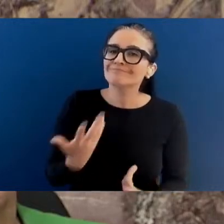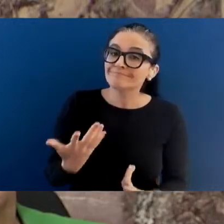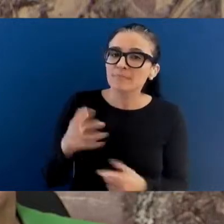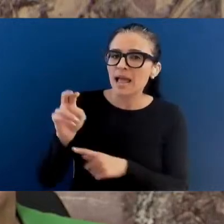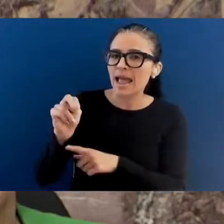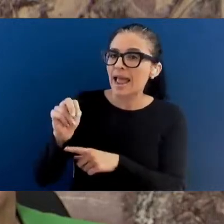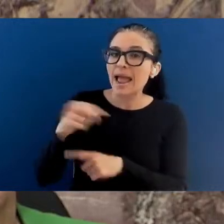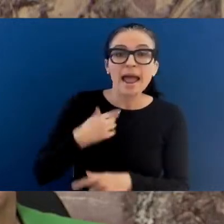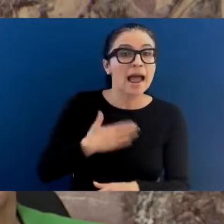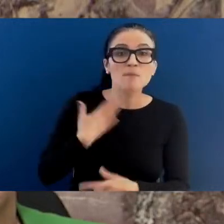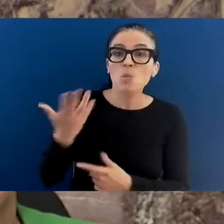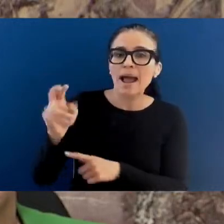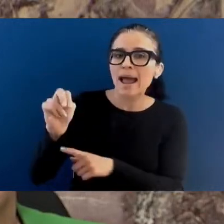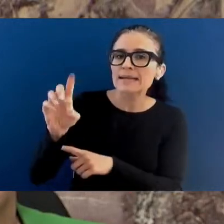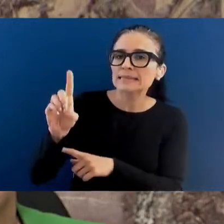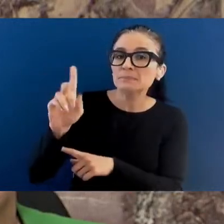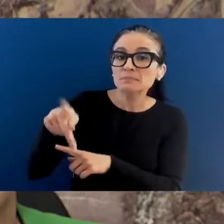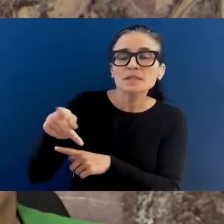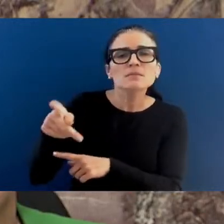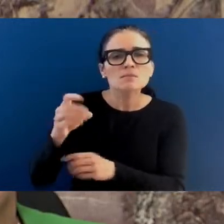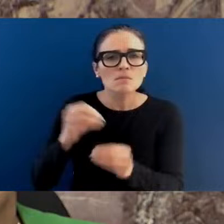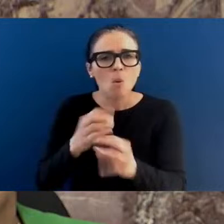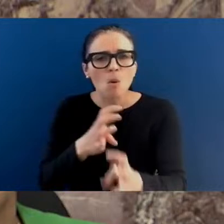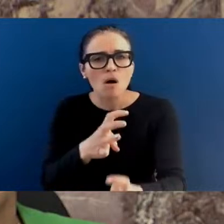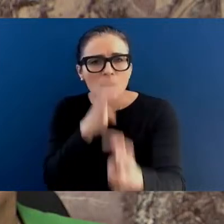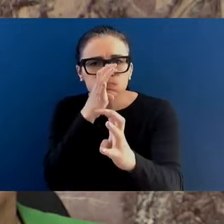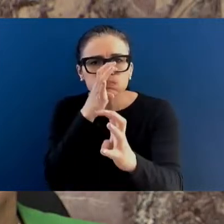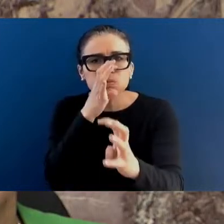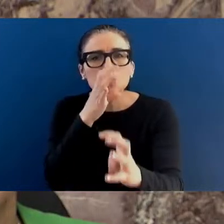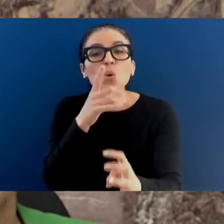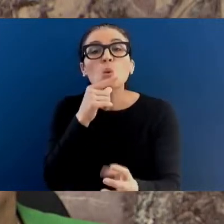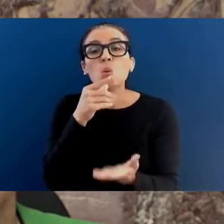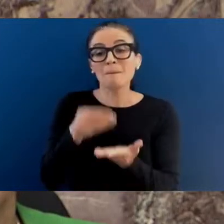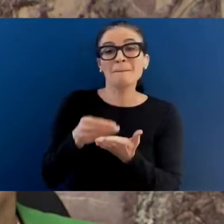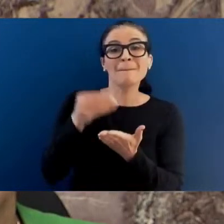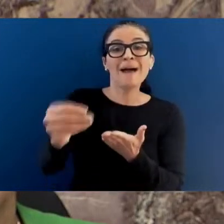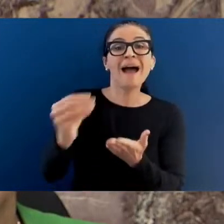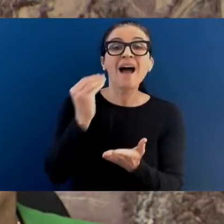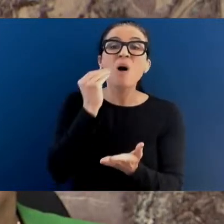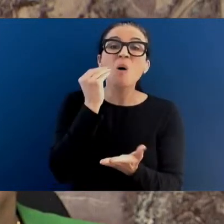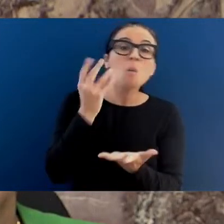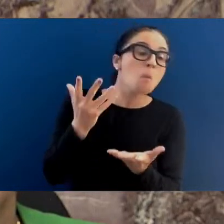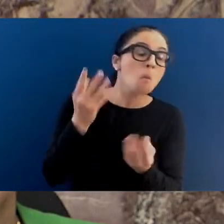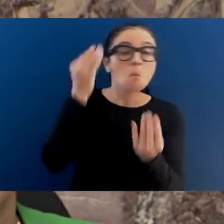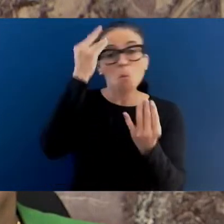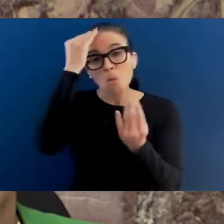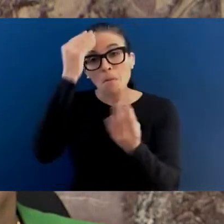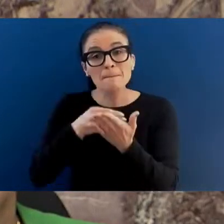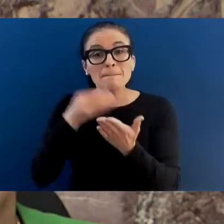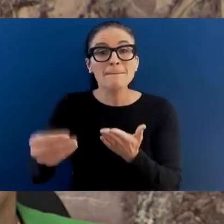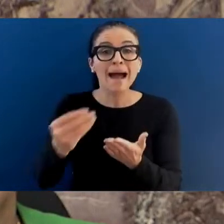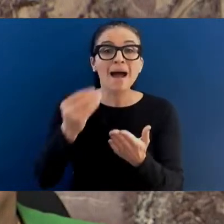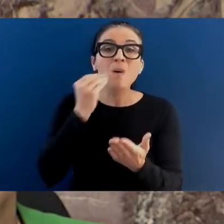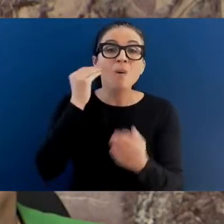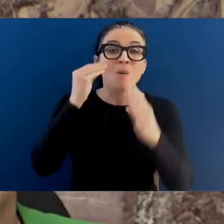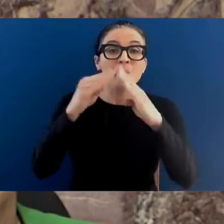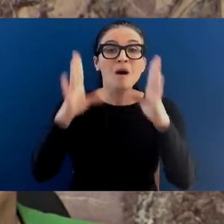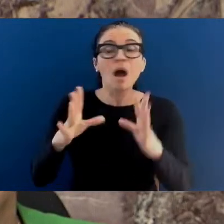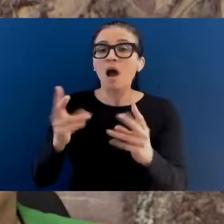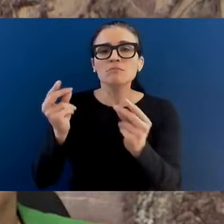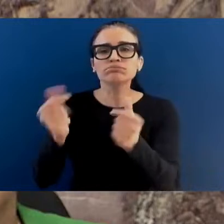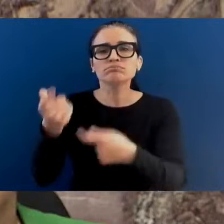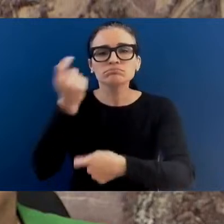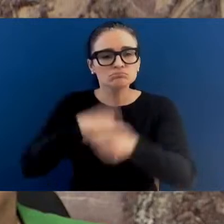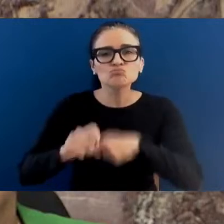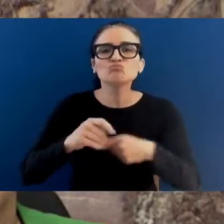flipping. He is grateful that we are building over 100,000 homes and 8,000 new on-campus student beds, and that by limiting short-term